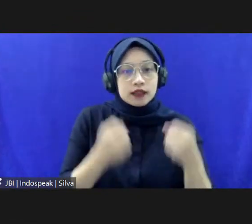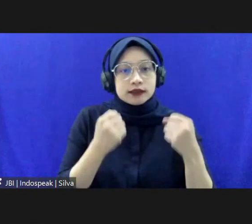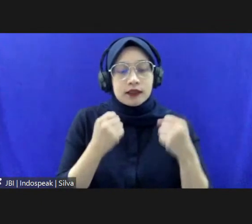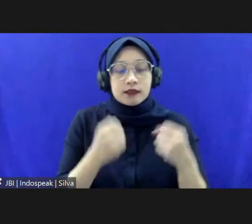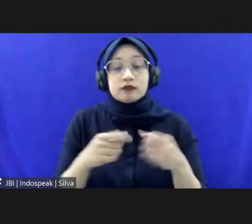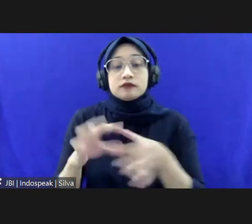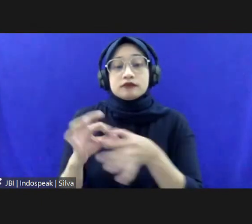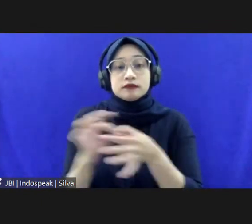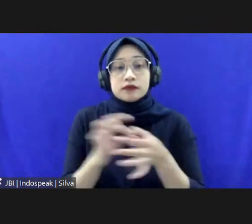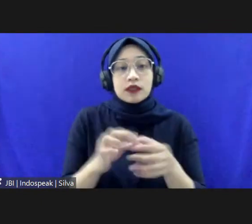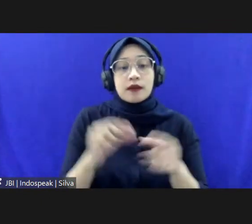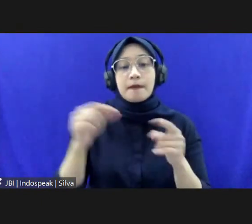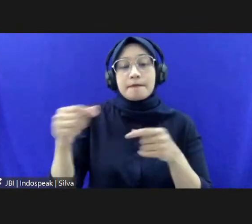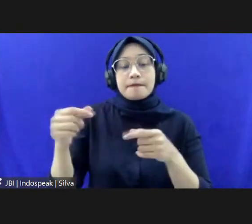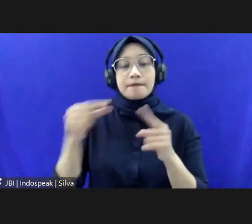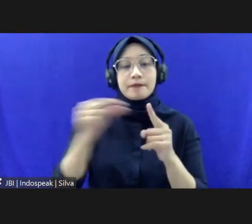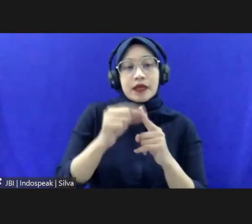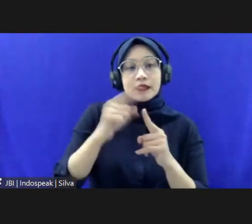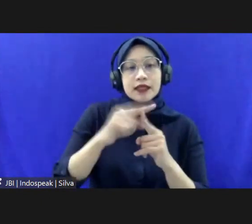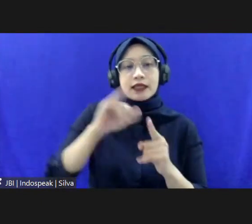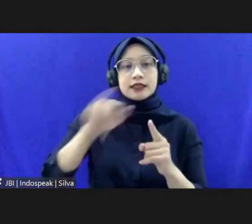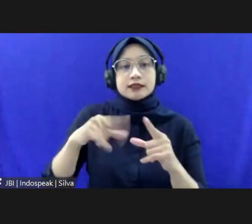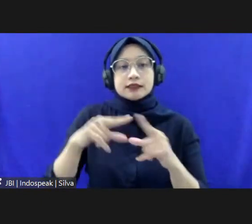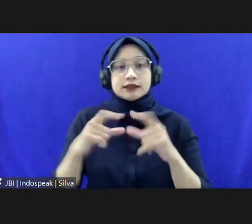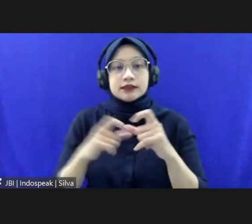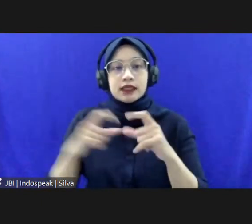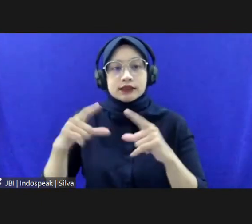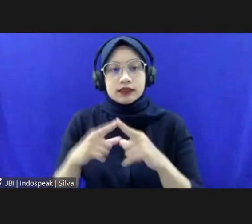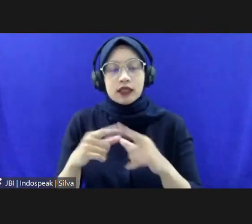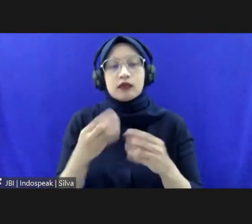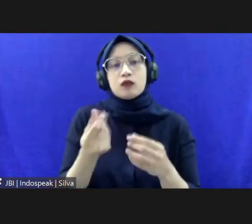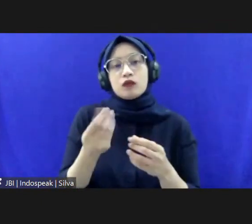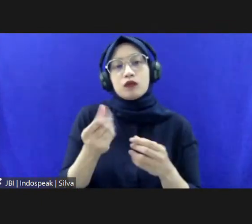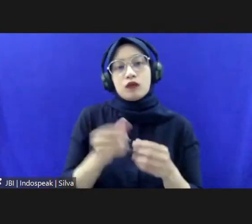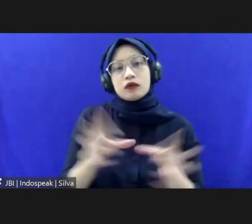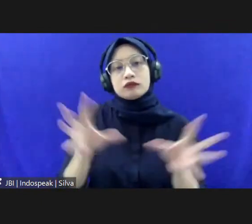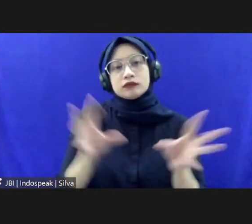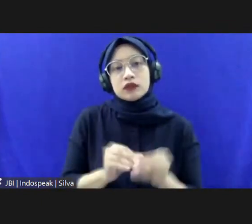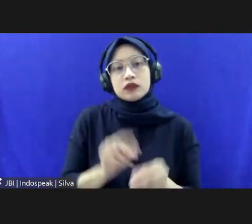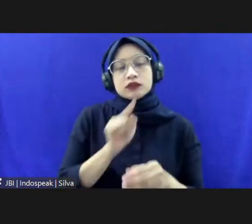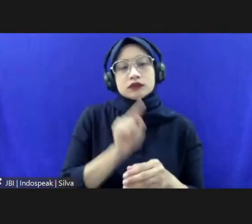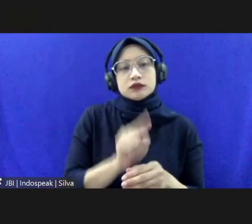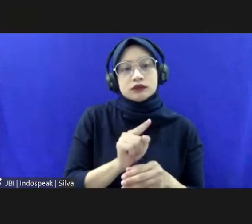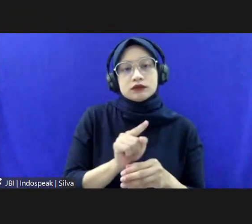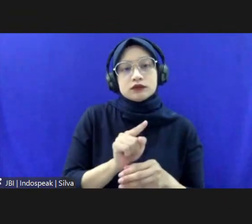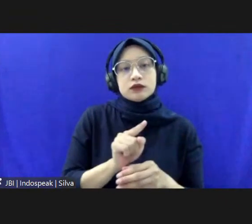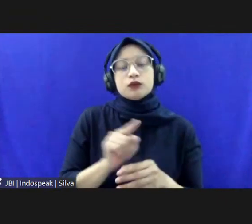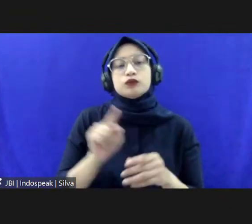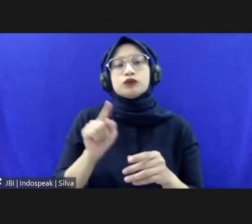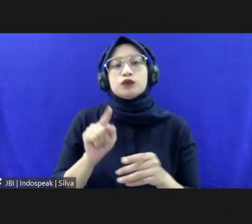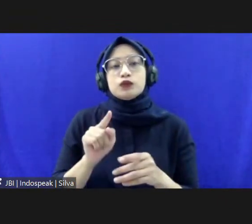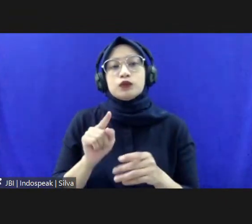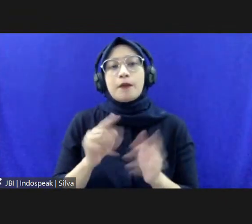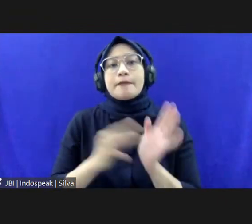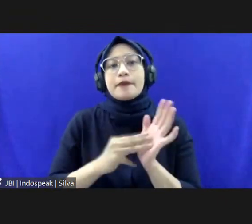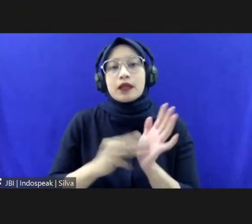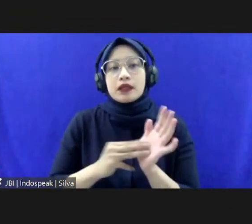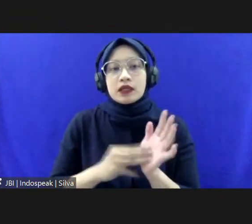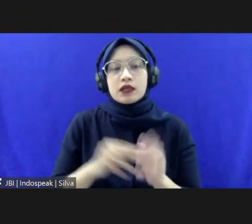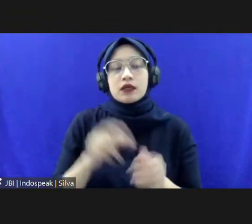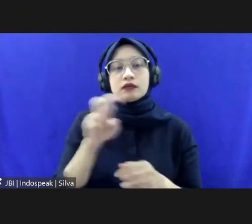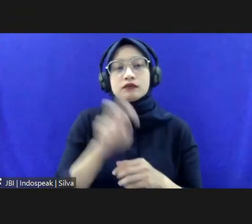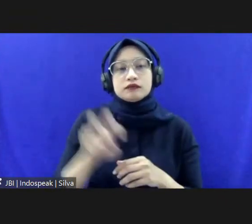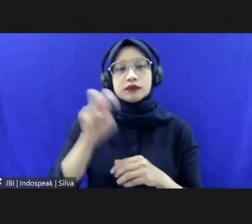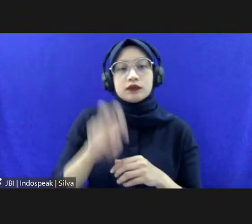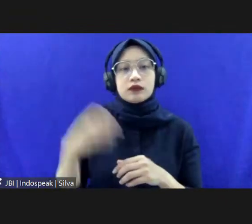Jasa Sarana valued at $1 billion to build and operate a number of clinics and hospitals in West Java.